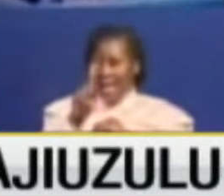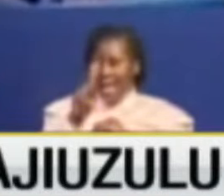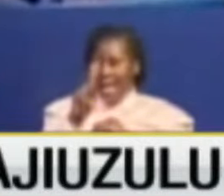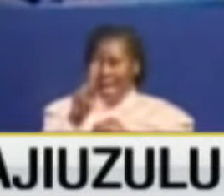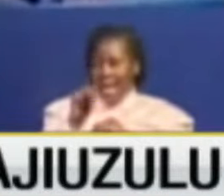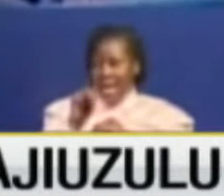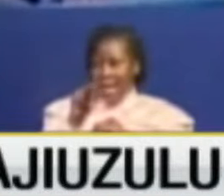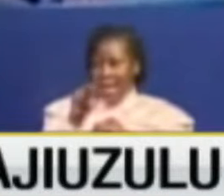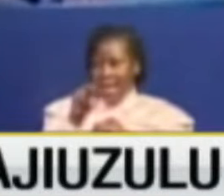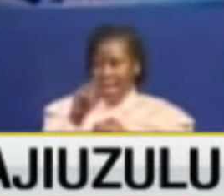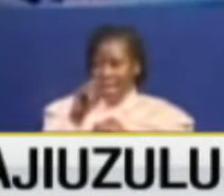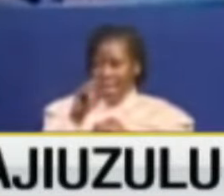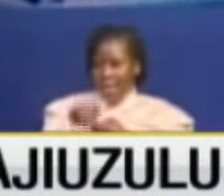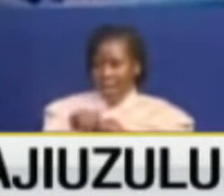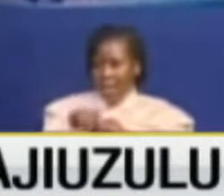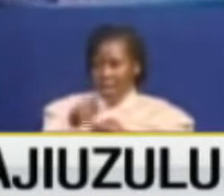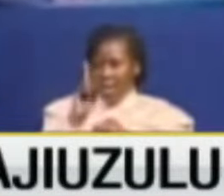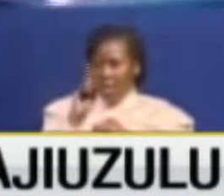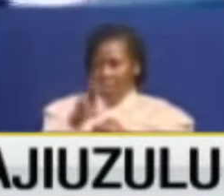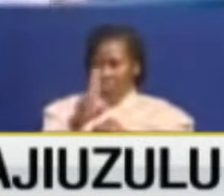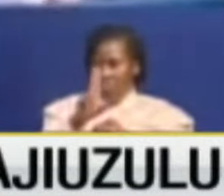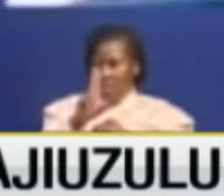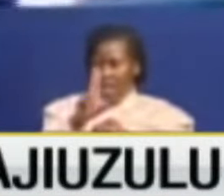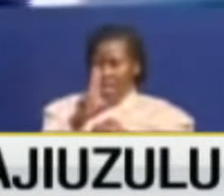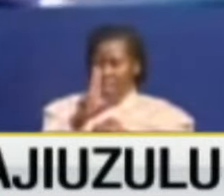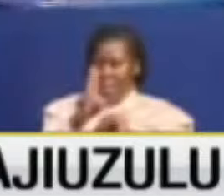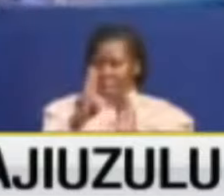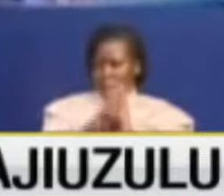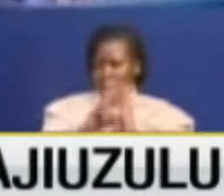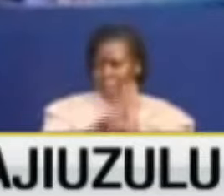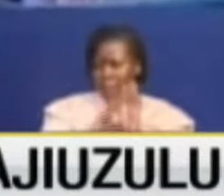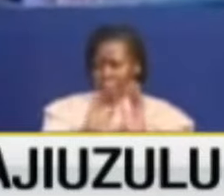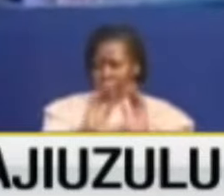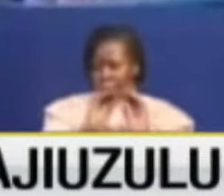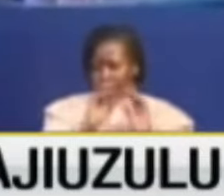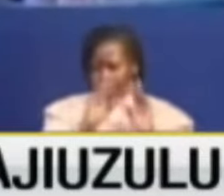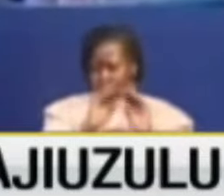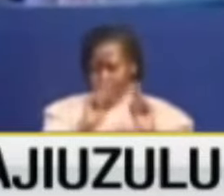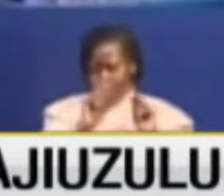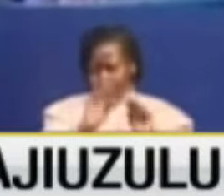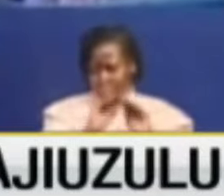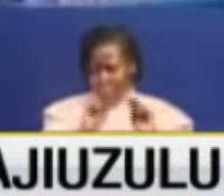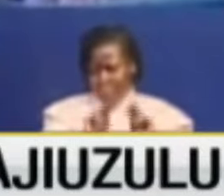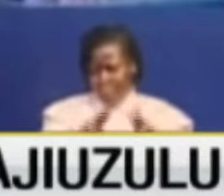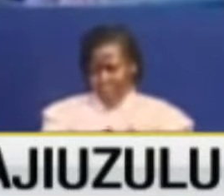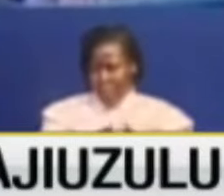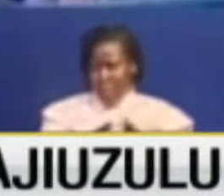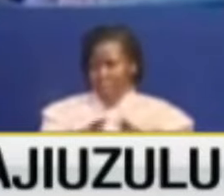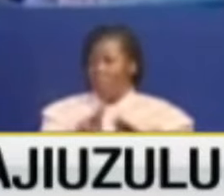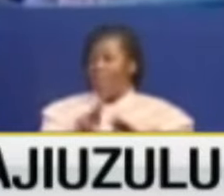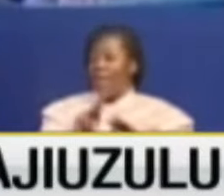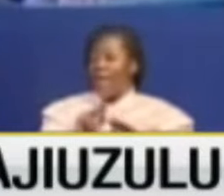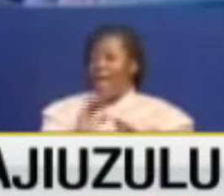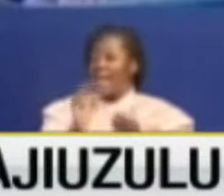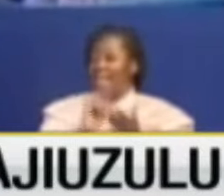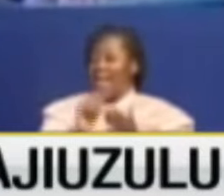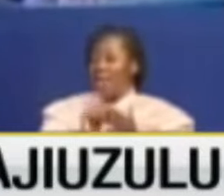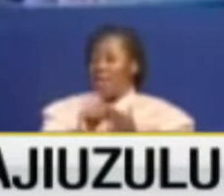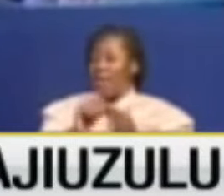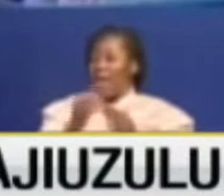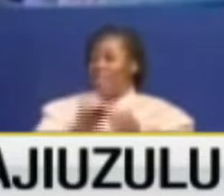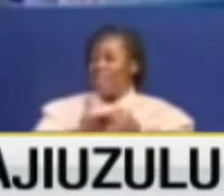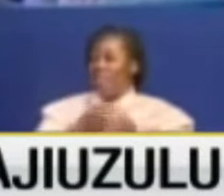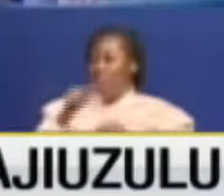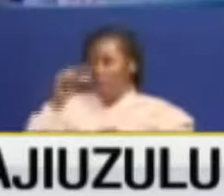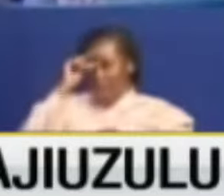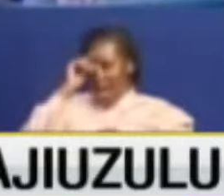KMPDU. The instructions were cascaded down from the principal secretary to the Council of Governors